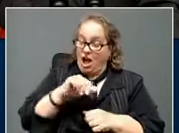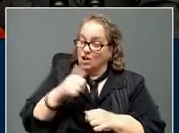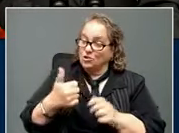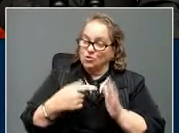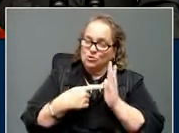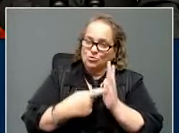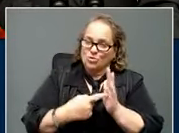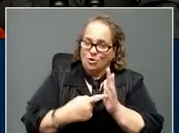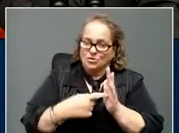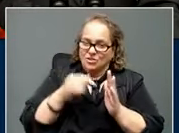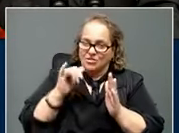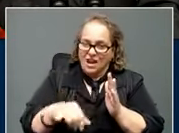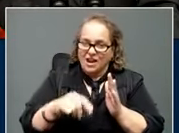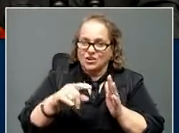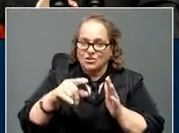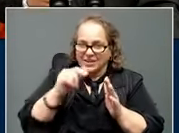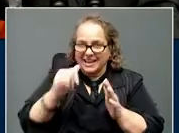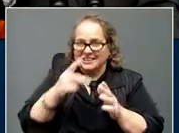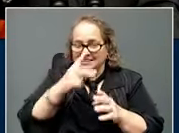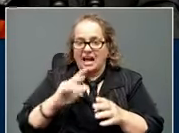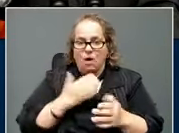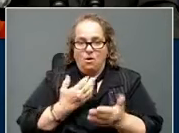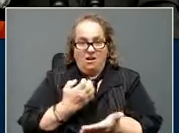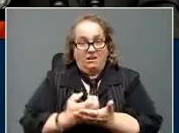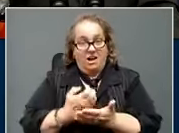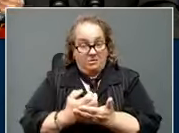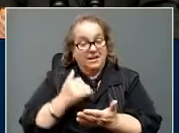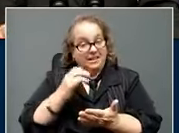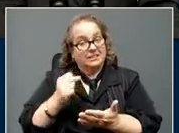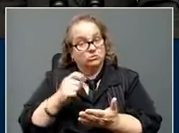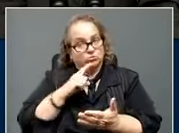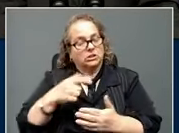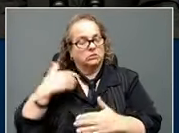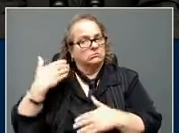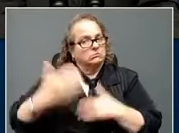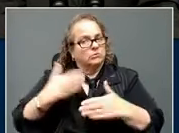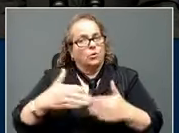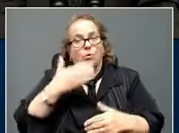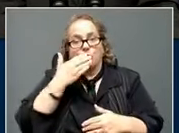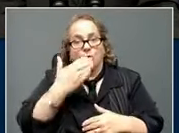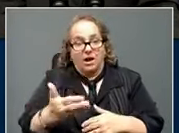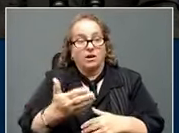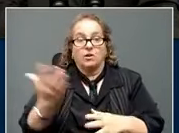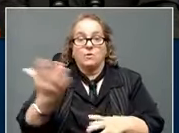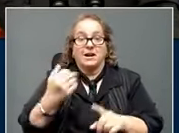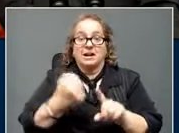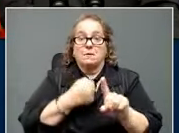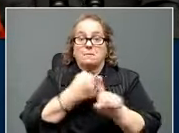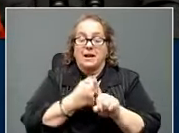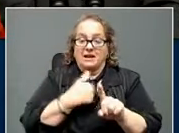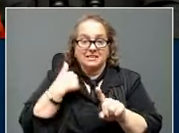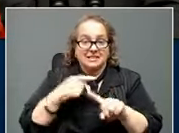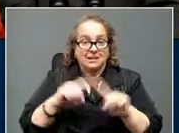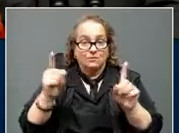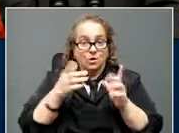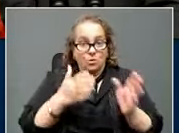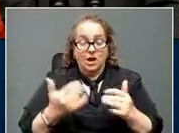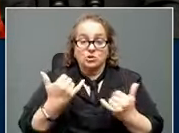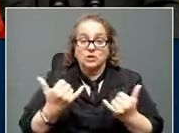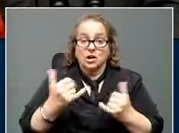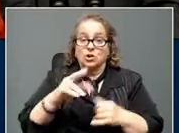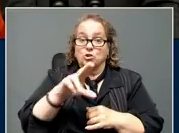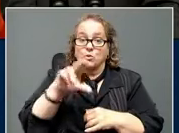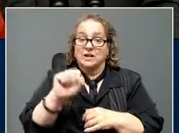that our economy is humming. This one actually impacted us in a different way. Today, the U.S. Department of